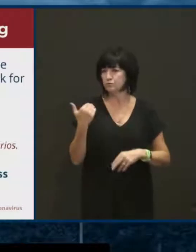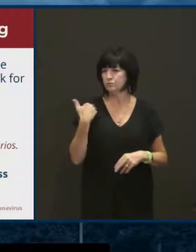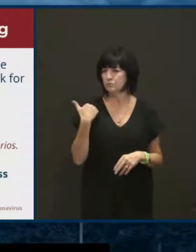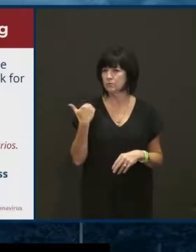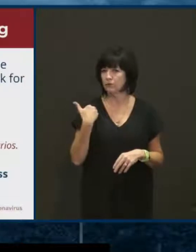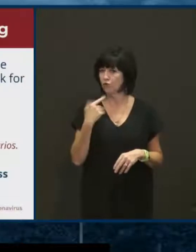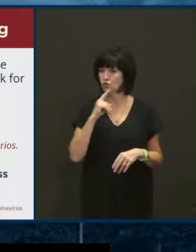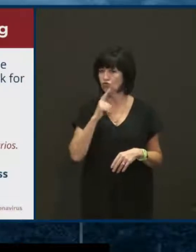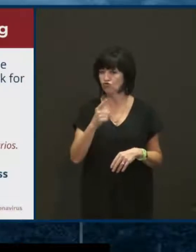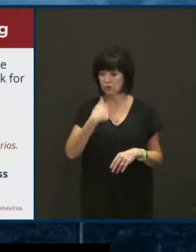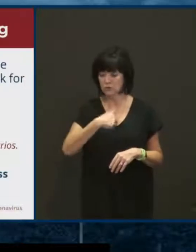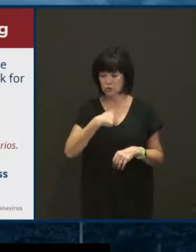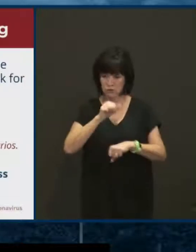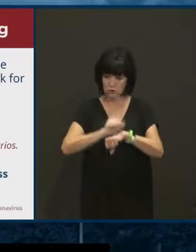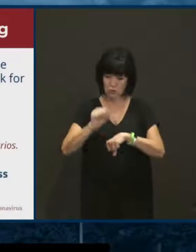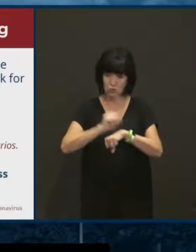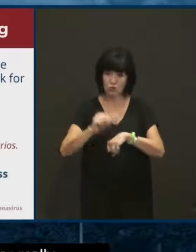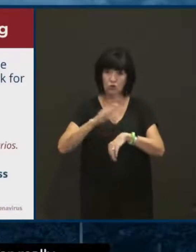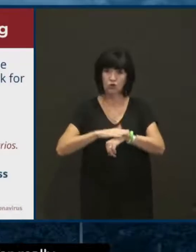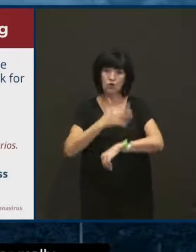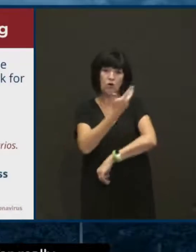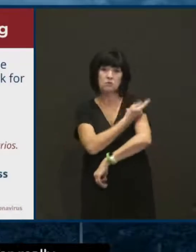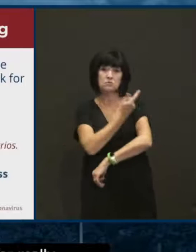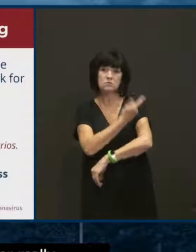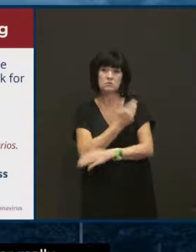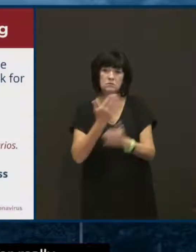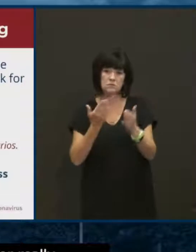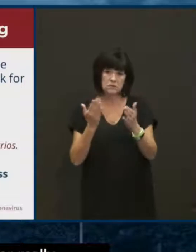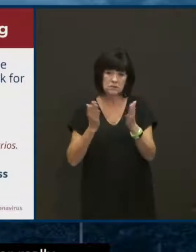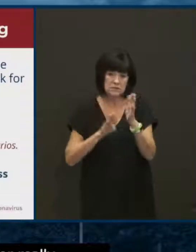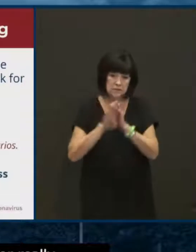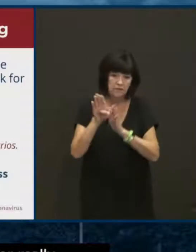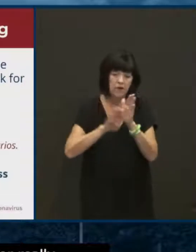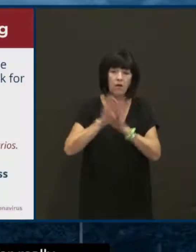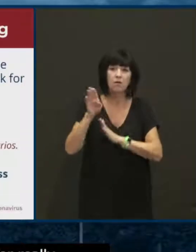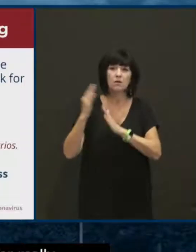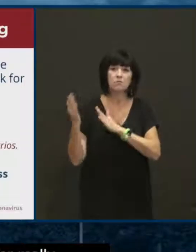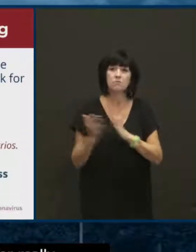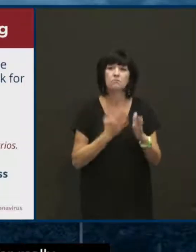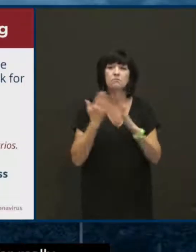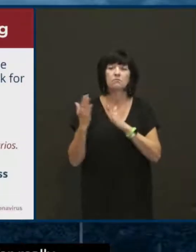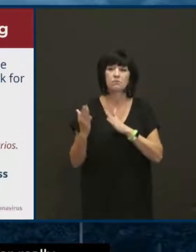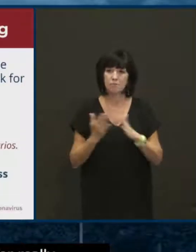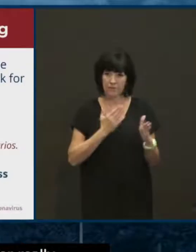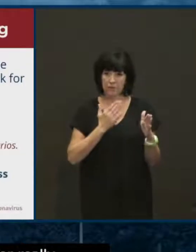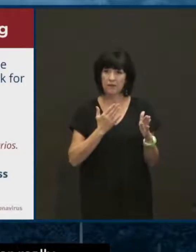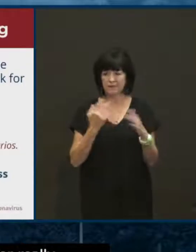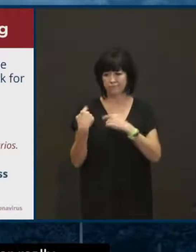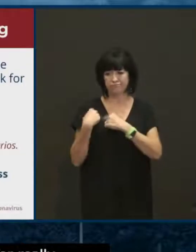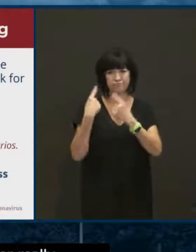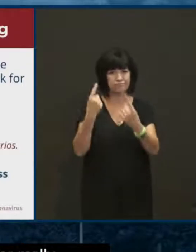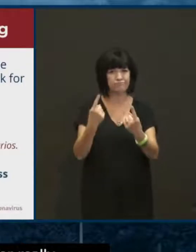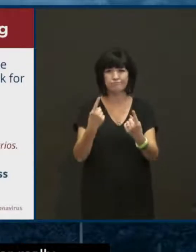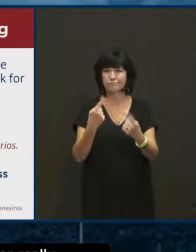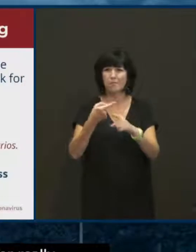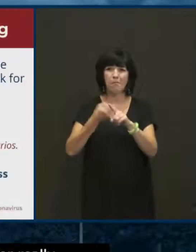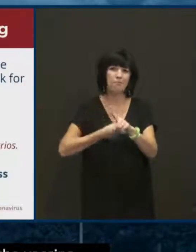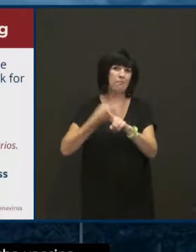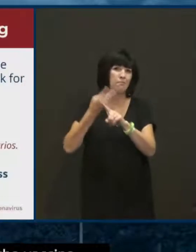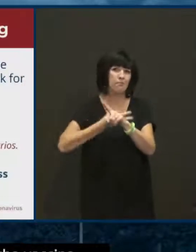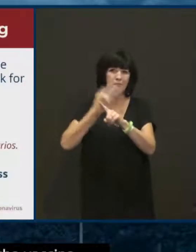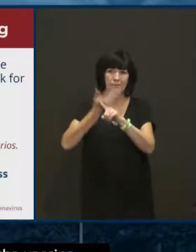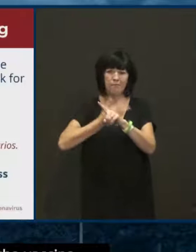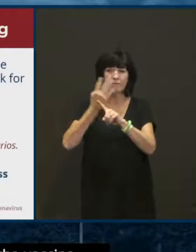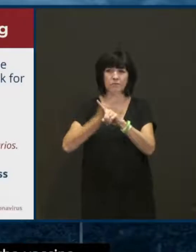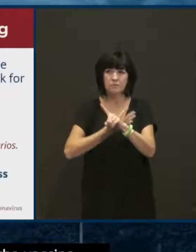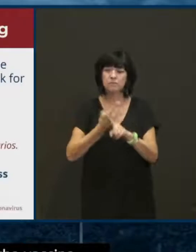really months now on kind of building the scaffolding around our vaccine plan. We have an early draft of our